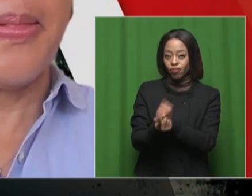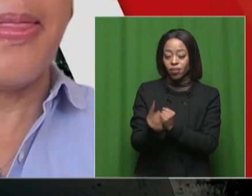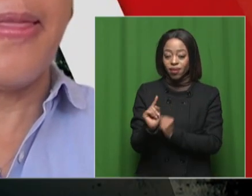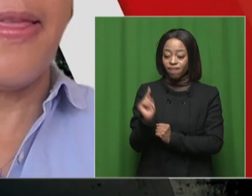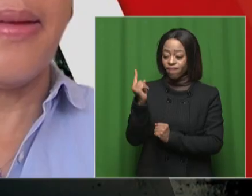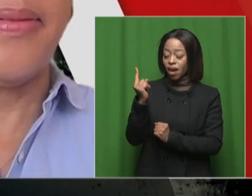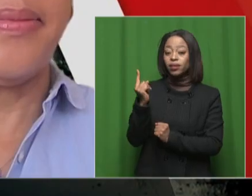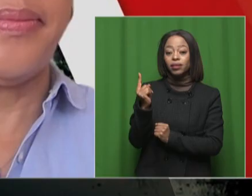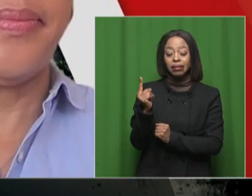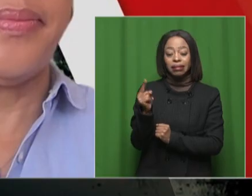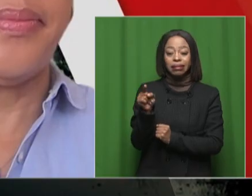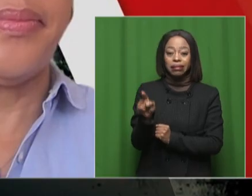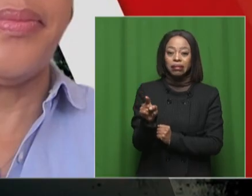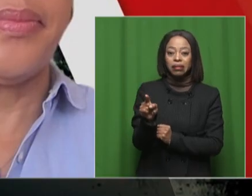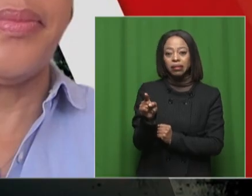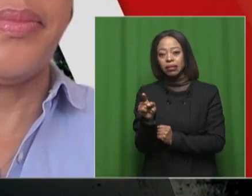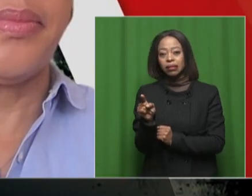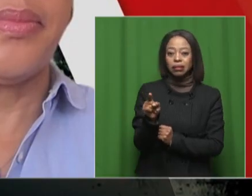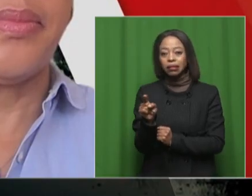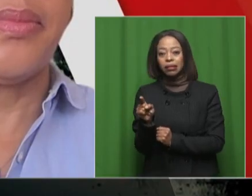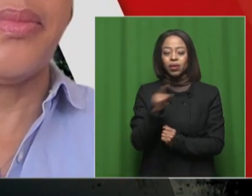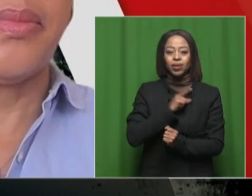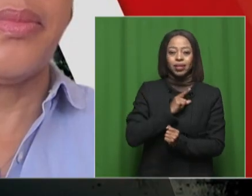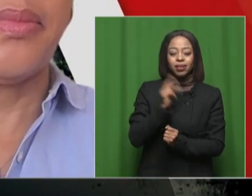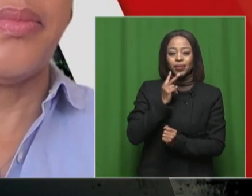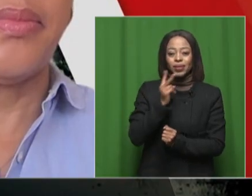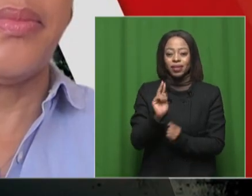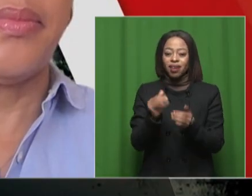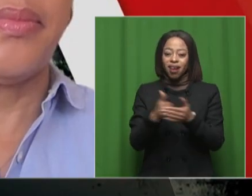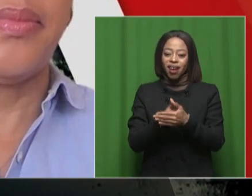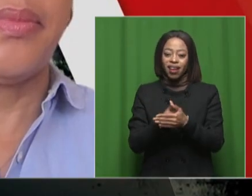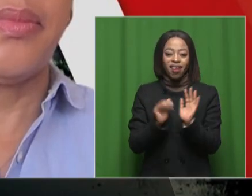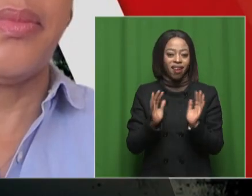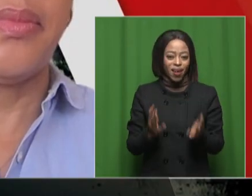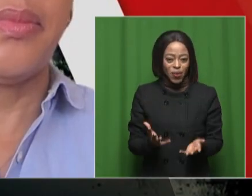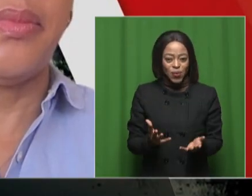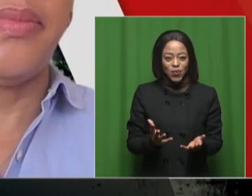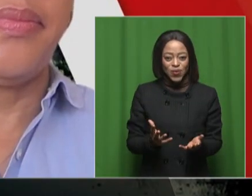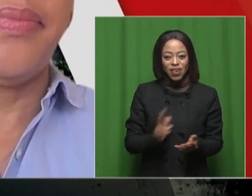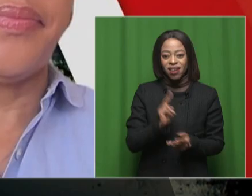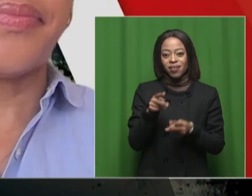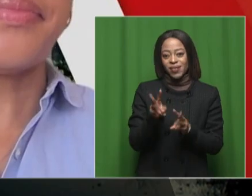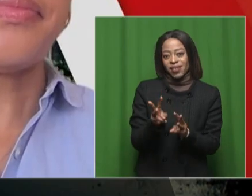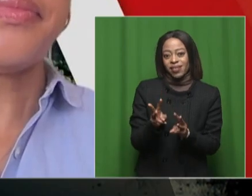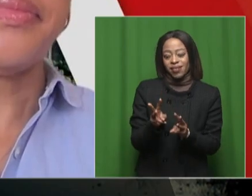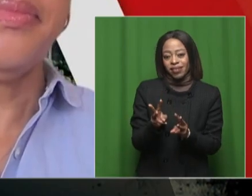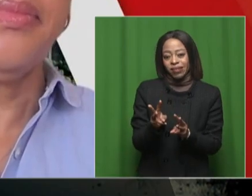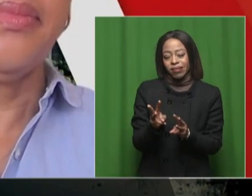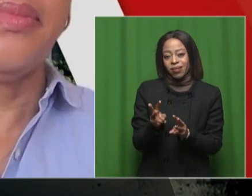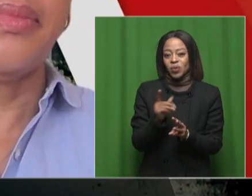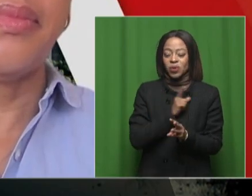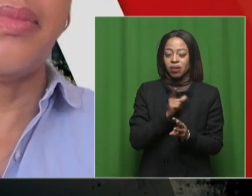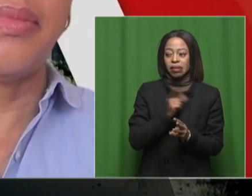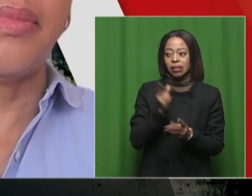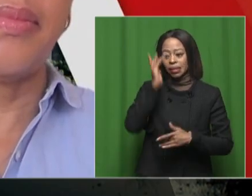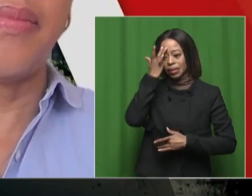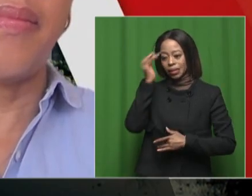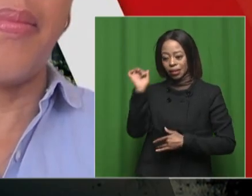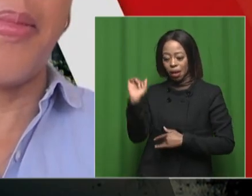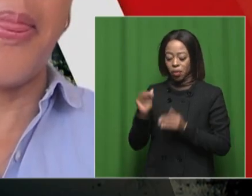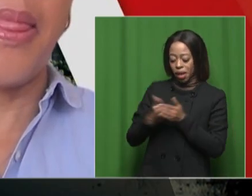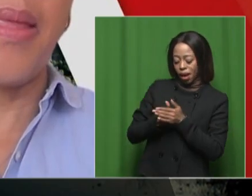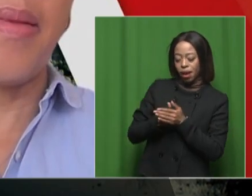firstly, they would shy away, find a way of perhaps hiding in one way or another the condition. But